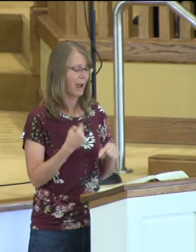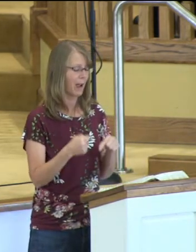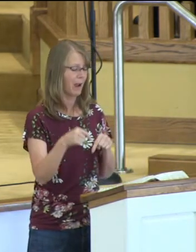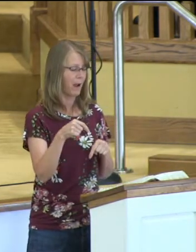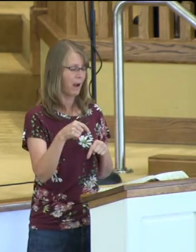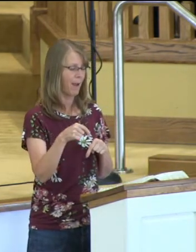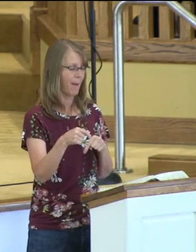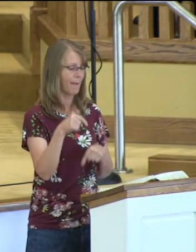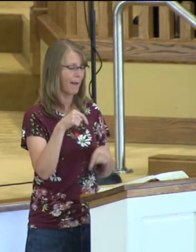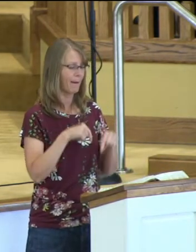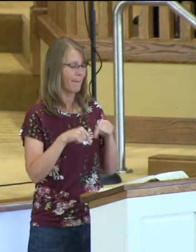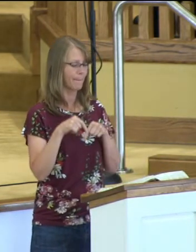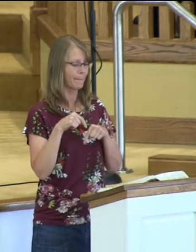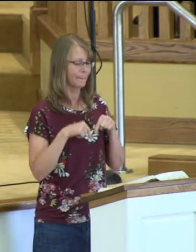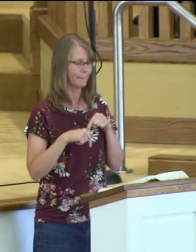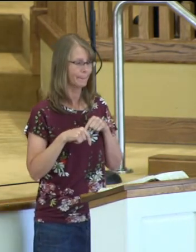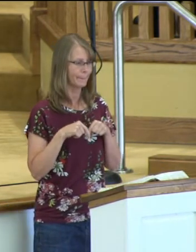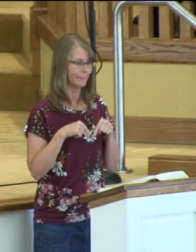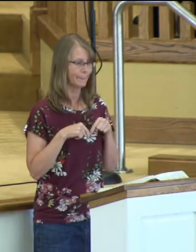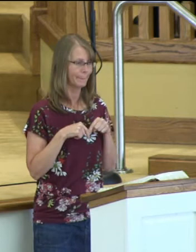the